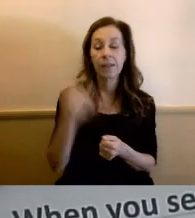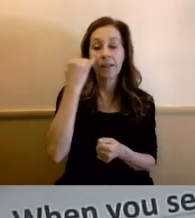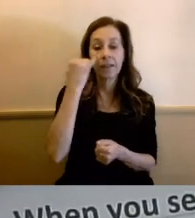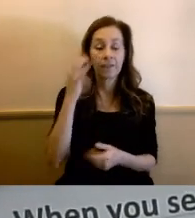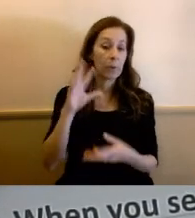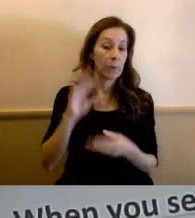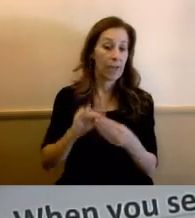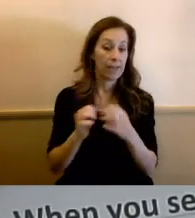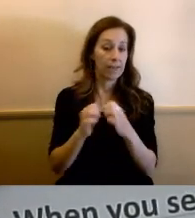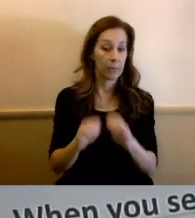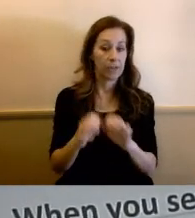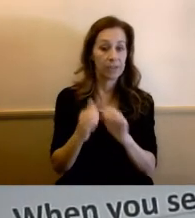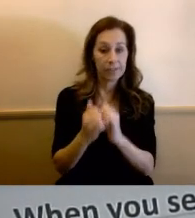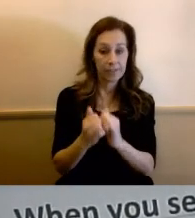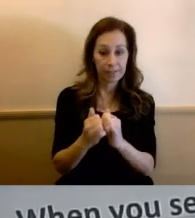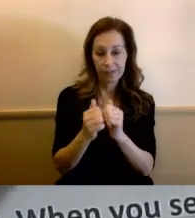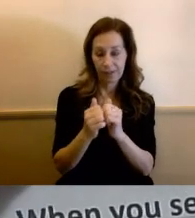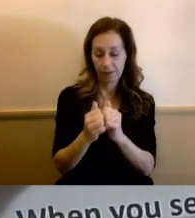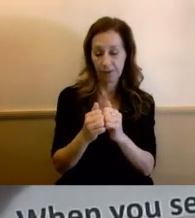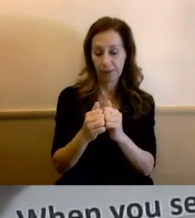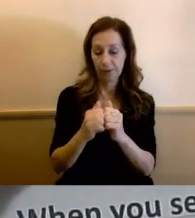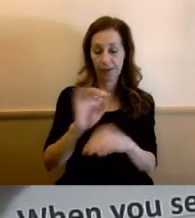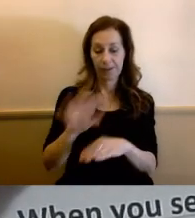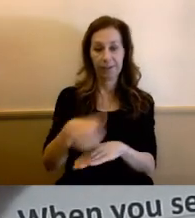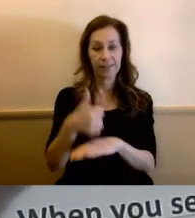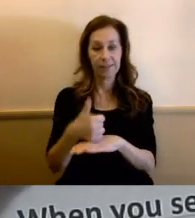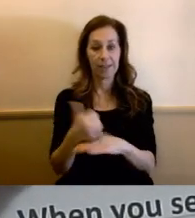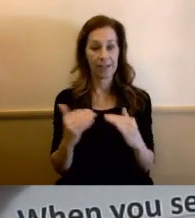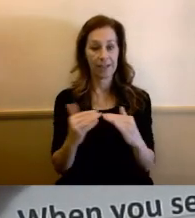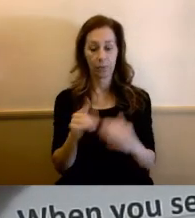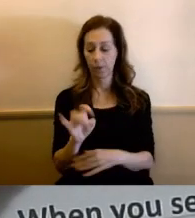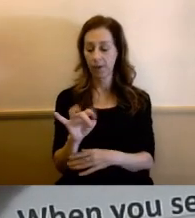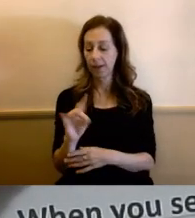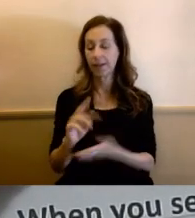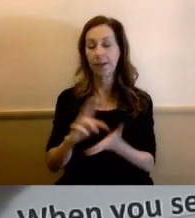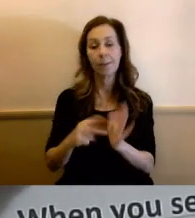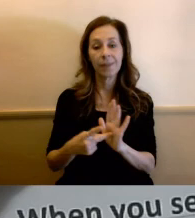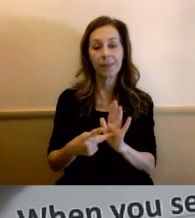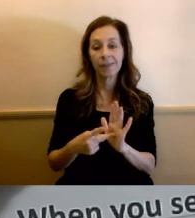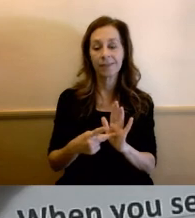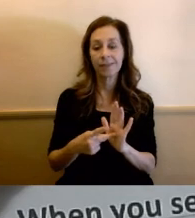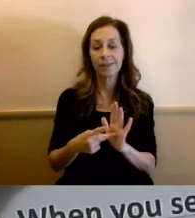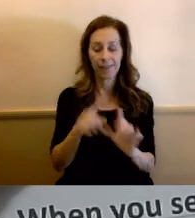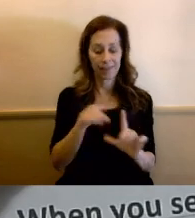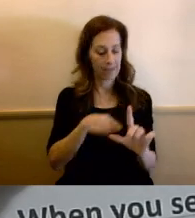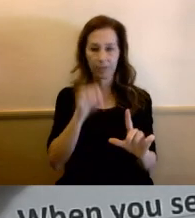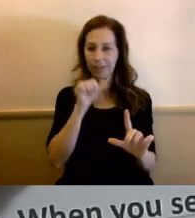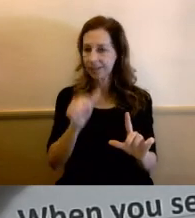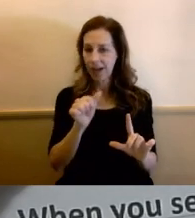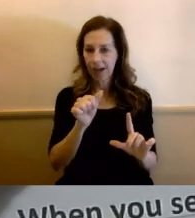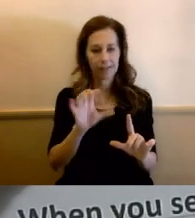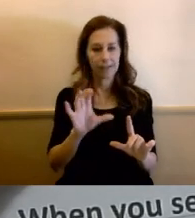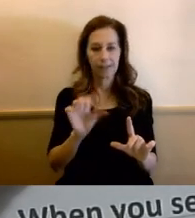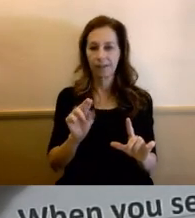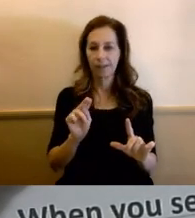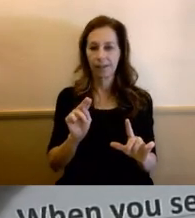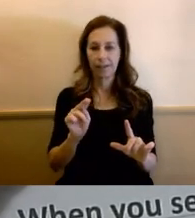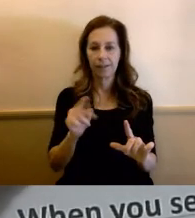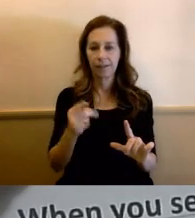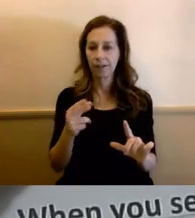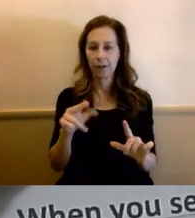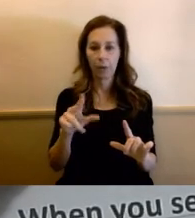and set it equal to 180, right, that's when the angles are not congruent. Right, they don't correspond, they're not in the same